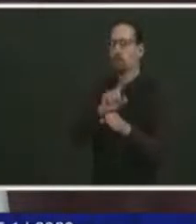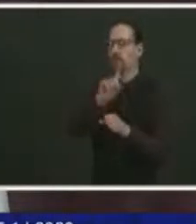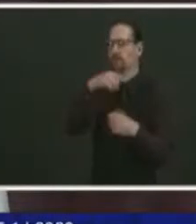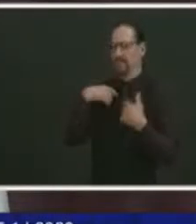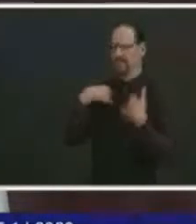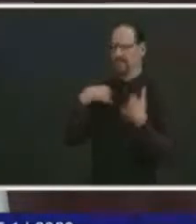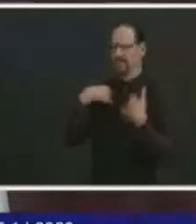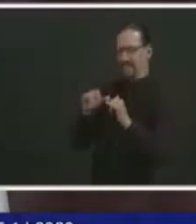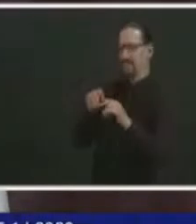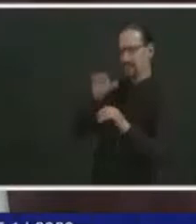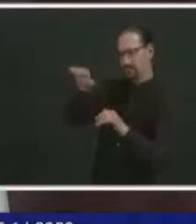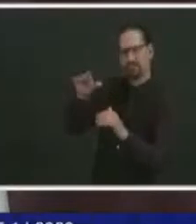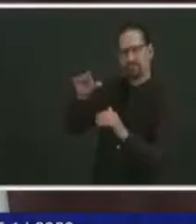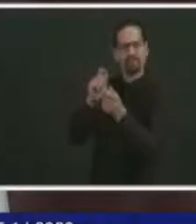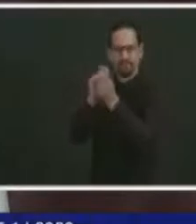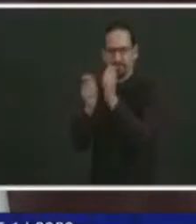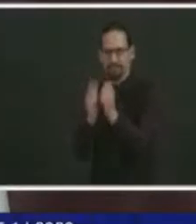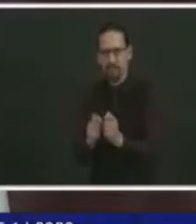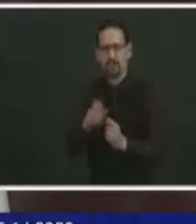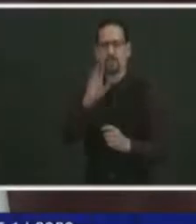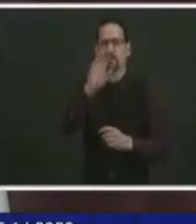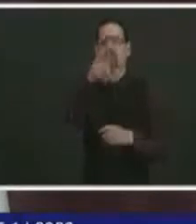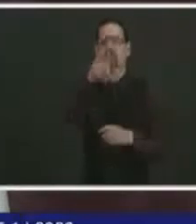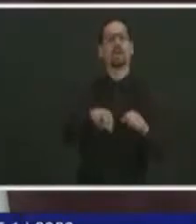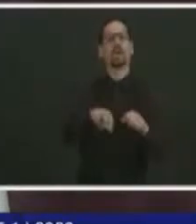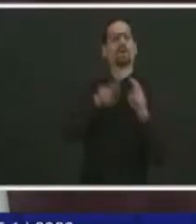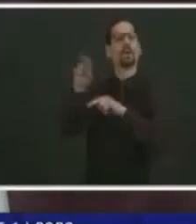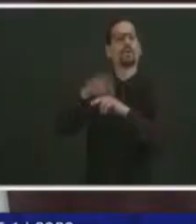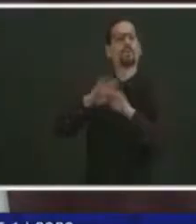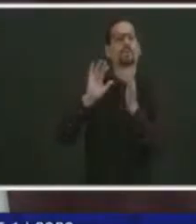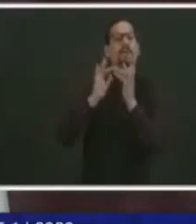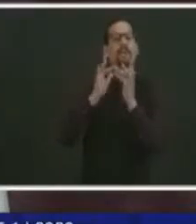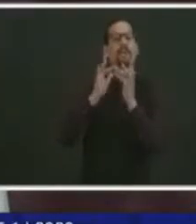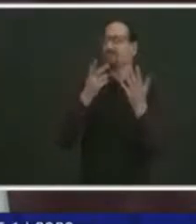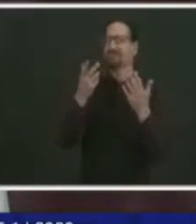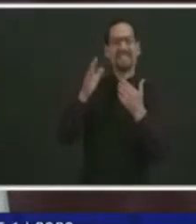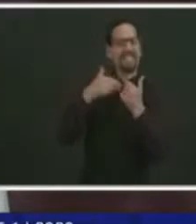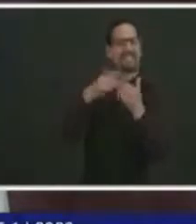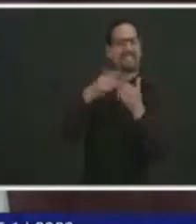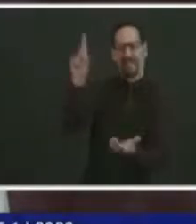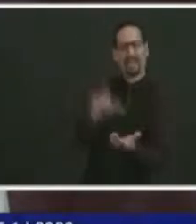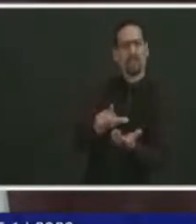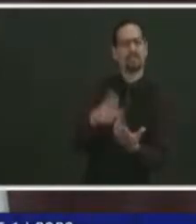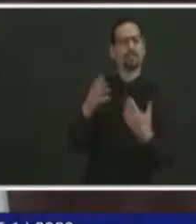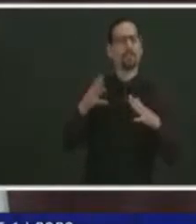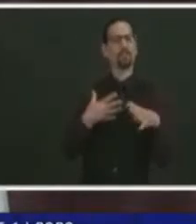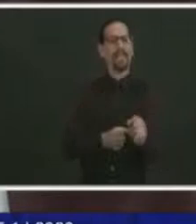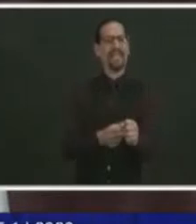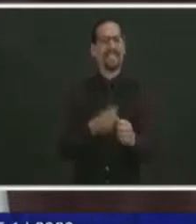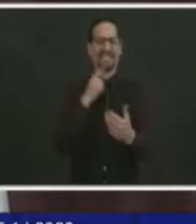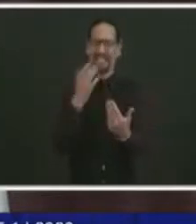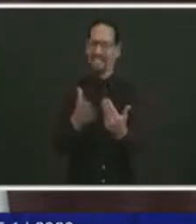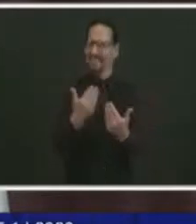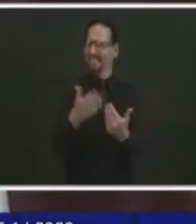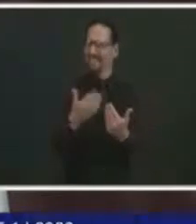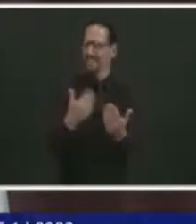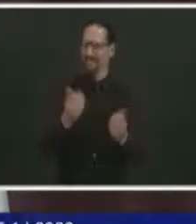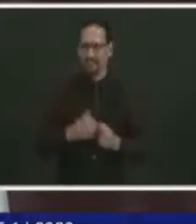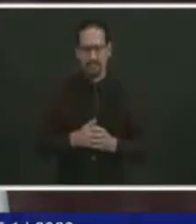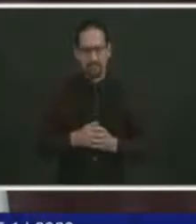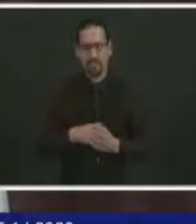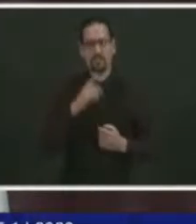30 seconds, download the app, and give it a try. Also, I want to just remind you to keep up your contact tracing